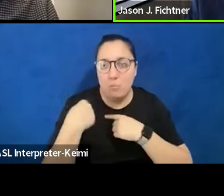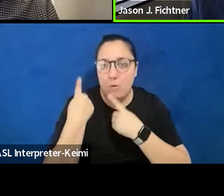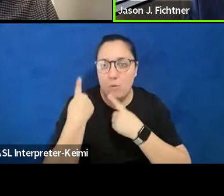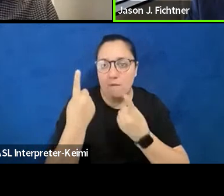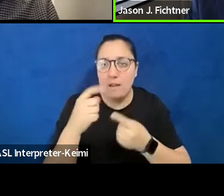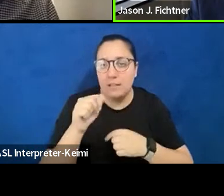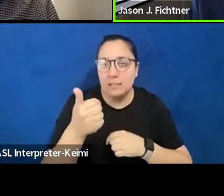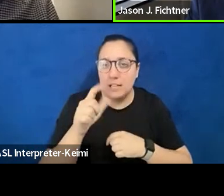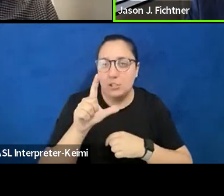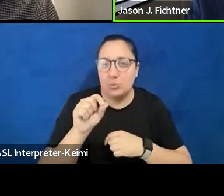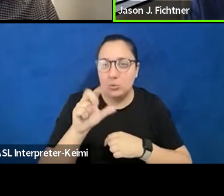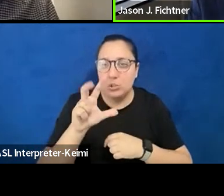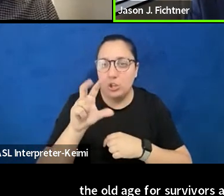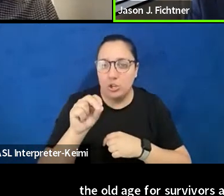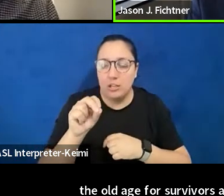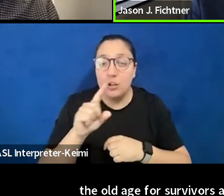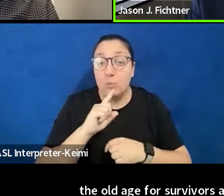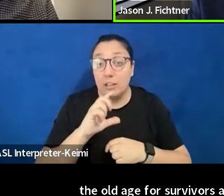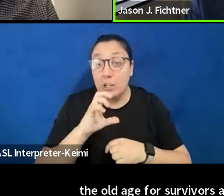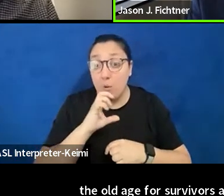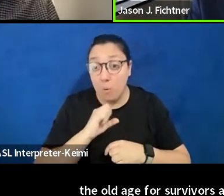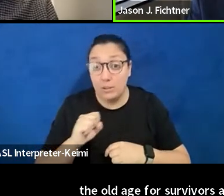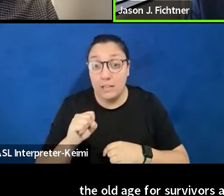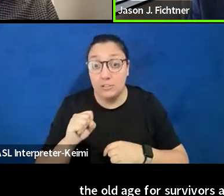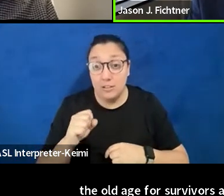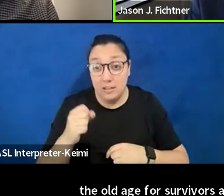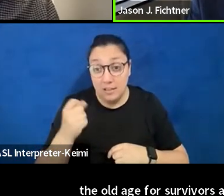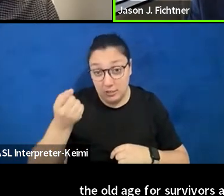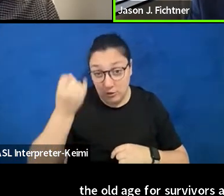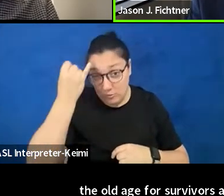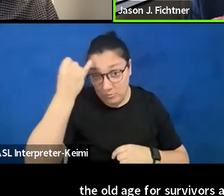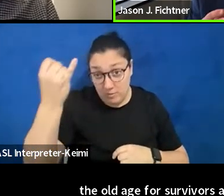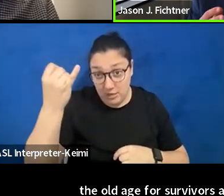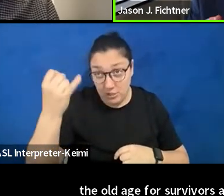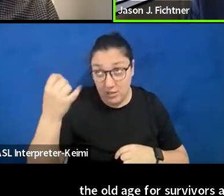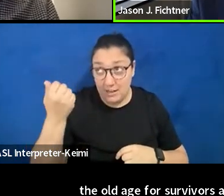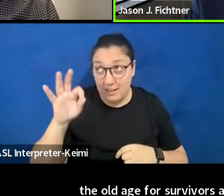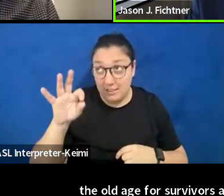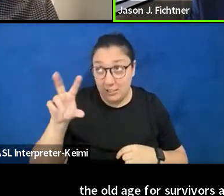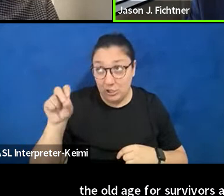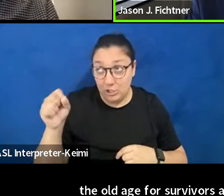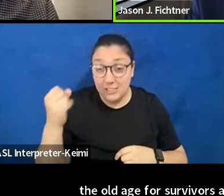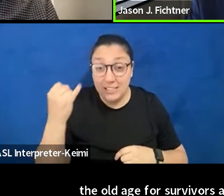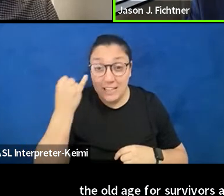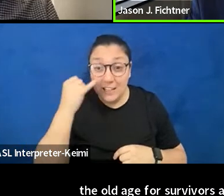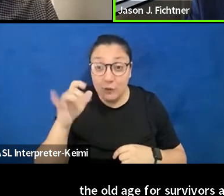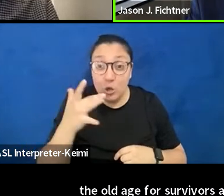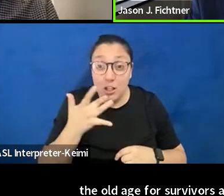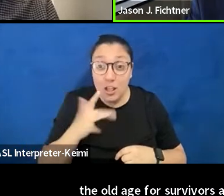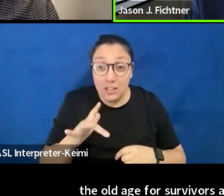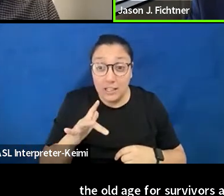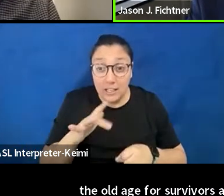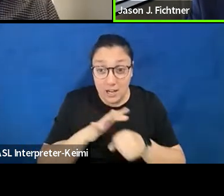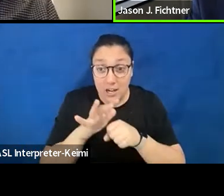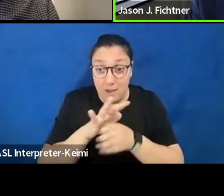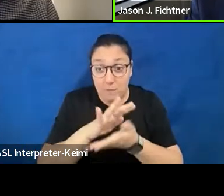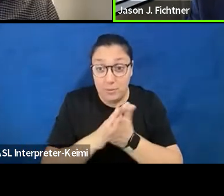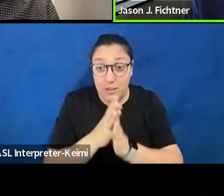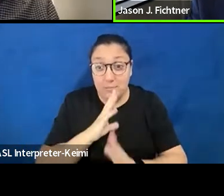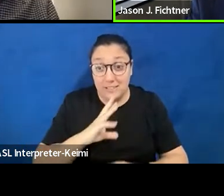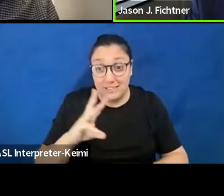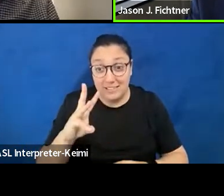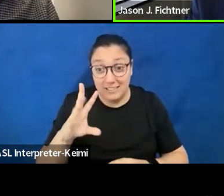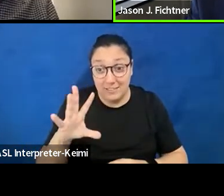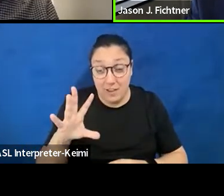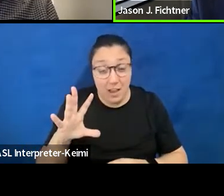was old age insurance. Imagine you go back to the 1930s and Depression era. If you were lucky enough to get to 65, most people didn't